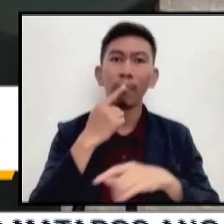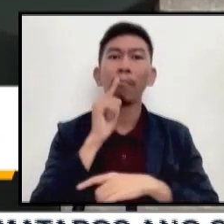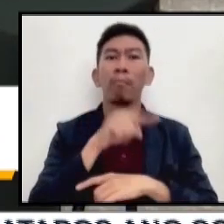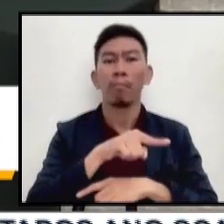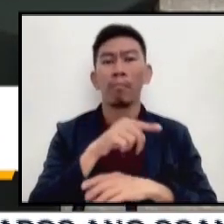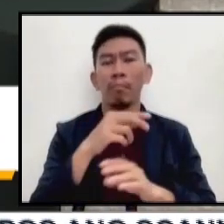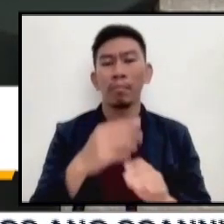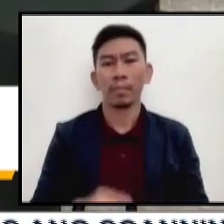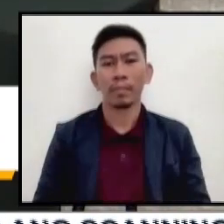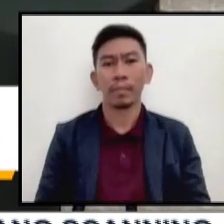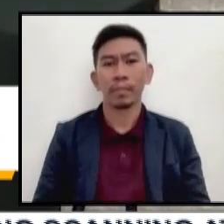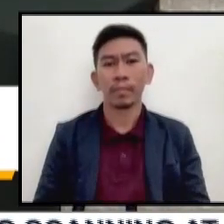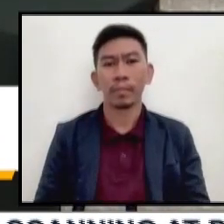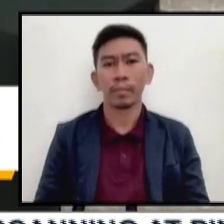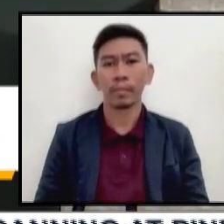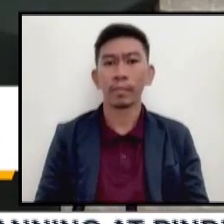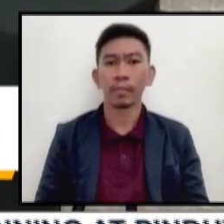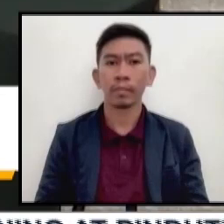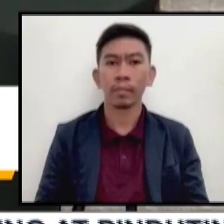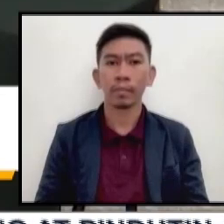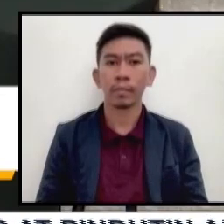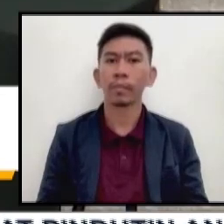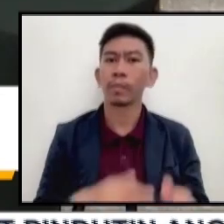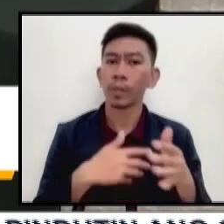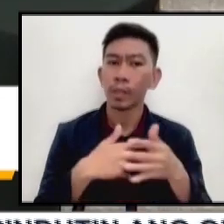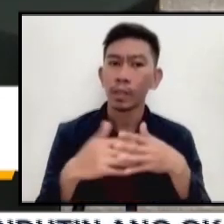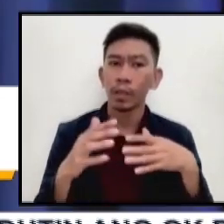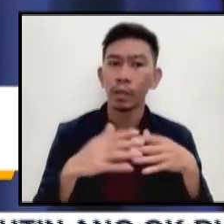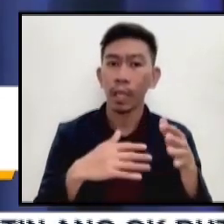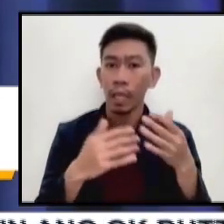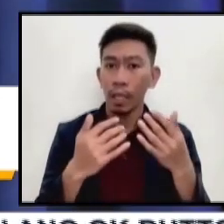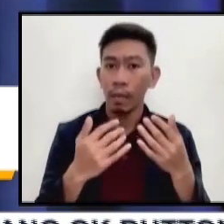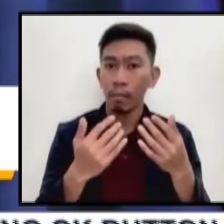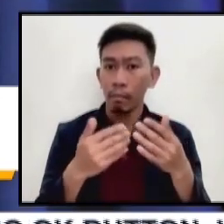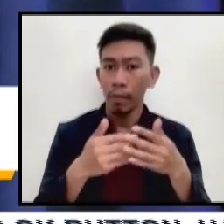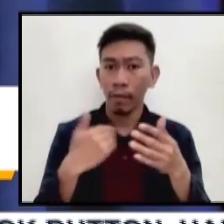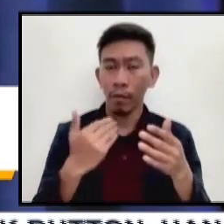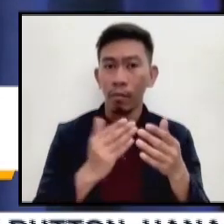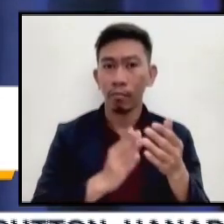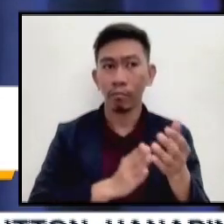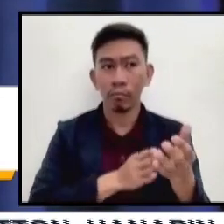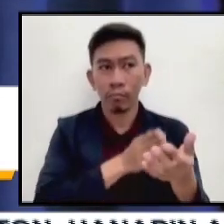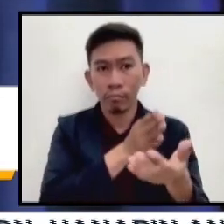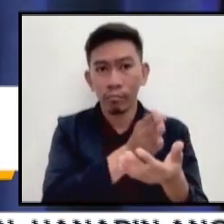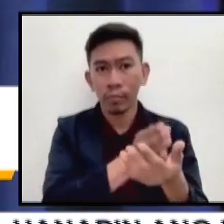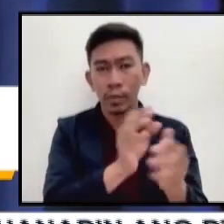Since even before we came into office, no, we've been monitoring